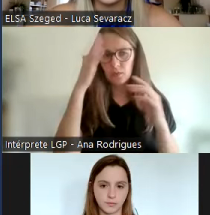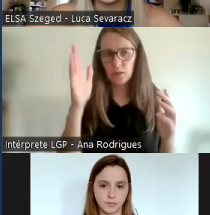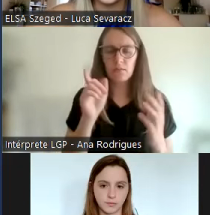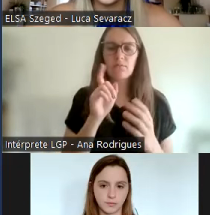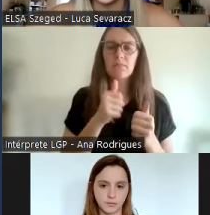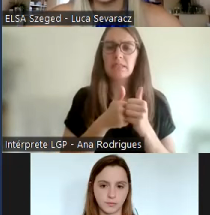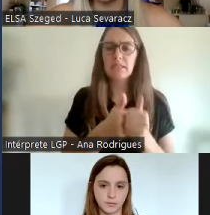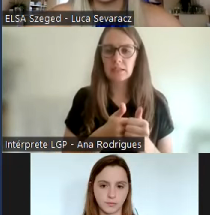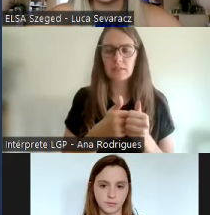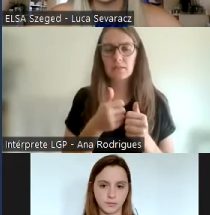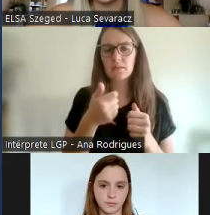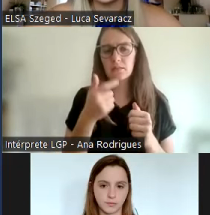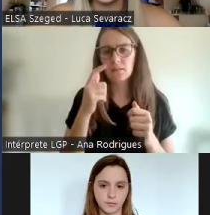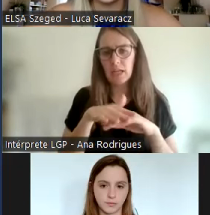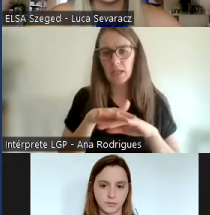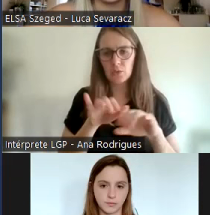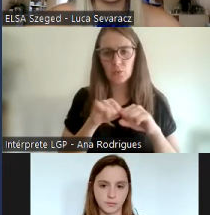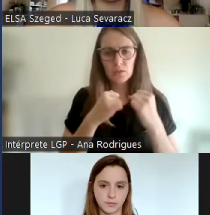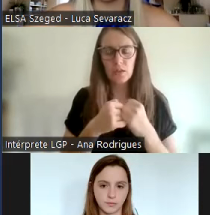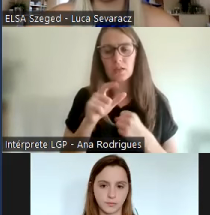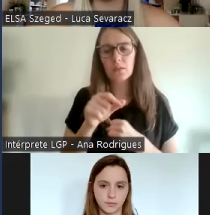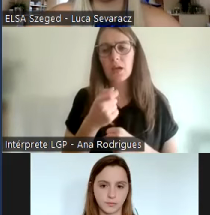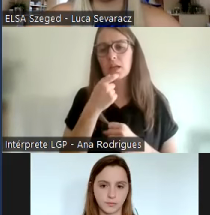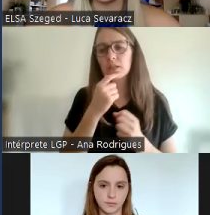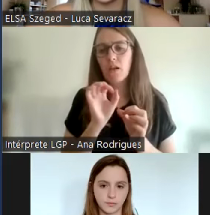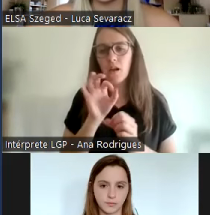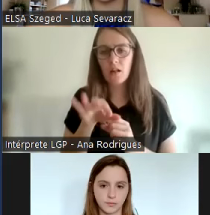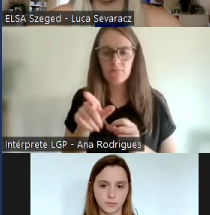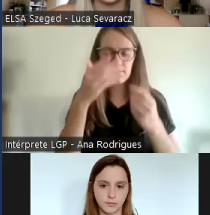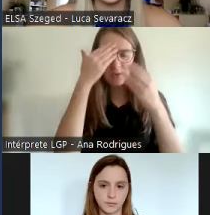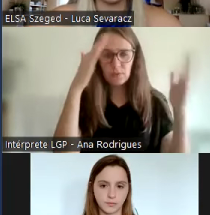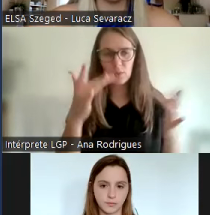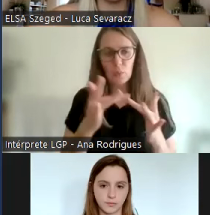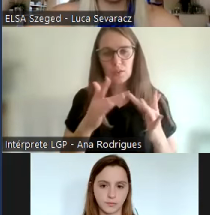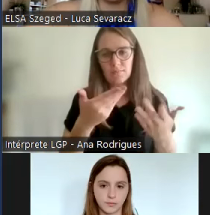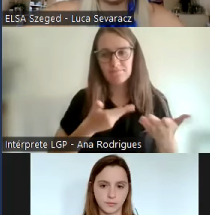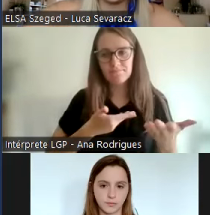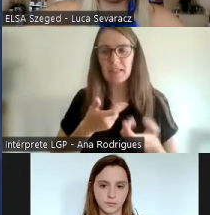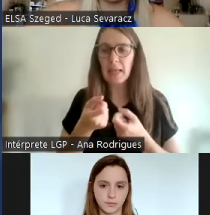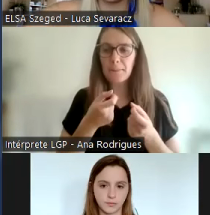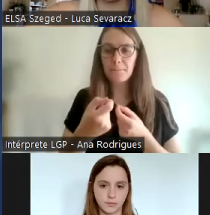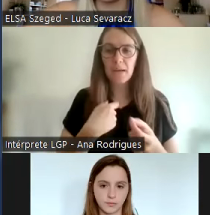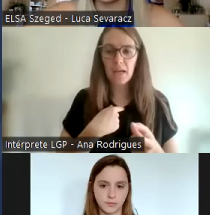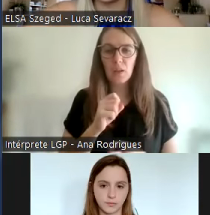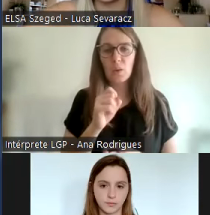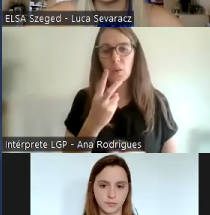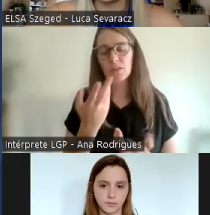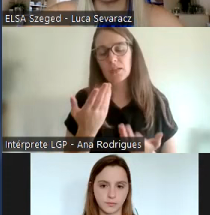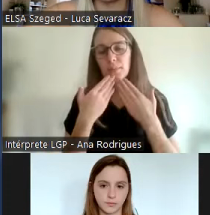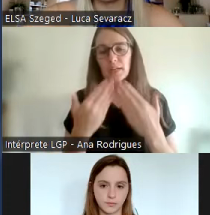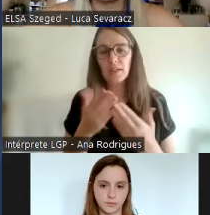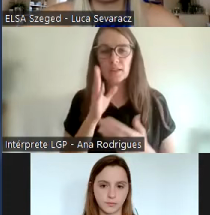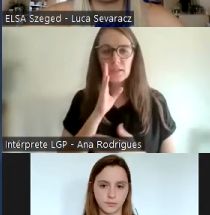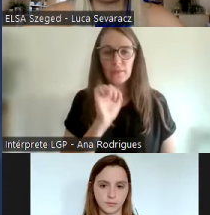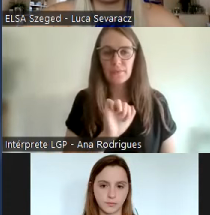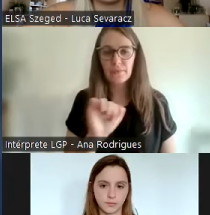media platforms. And if you have any suggestions for us, don't hesitate to contact us via email. And thank you for your